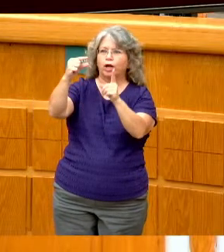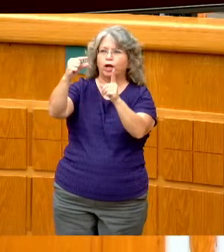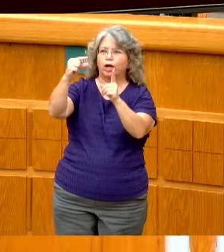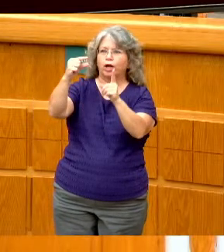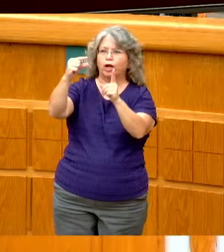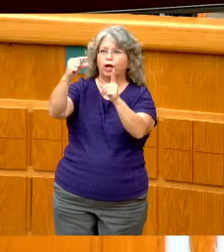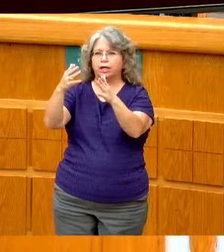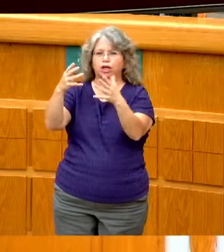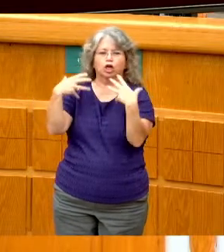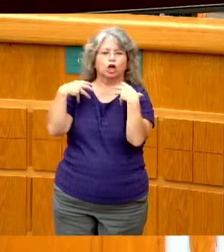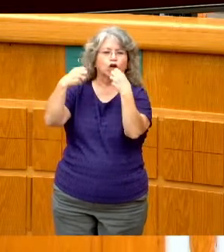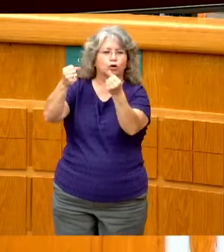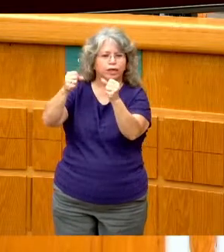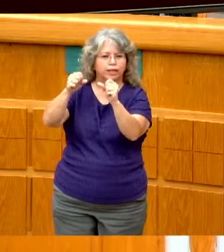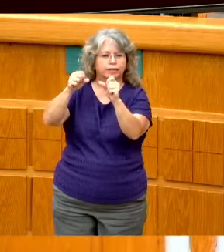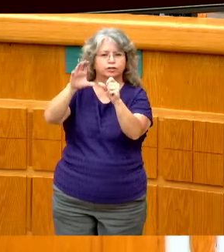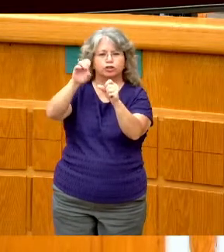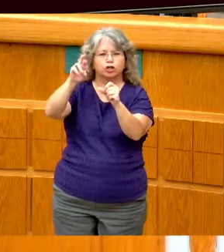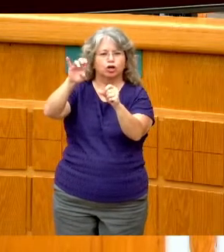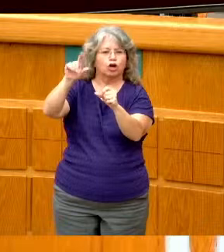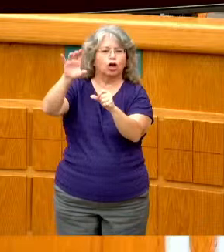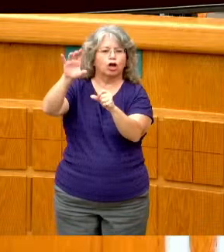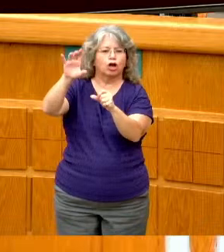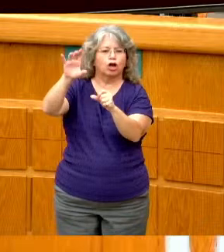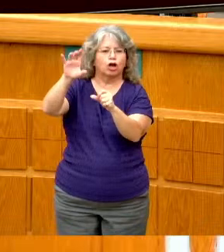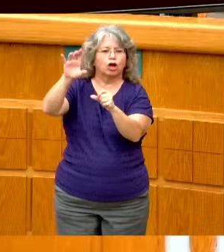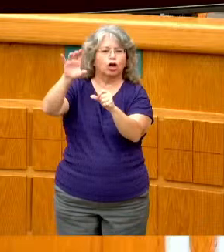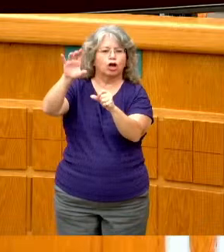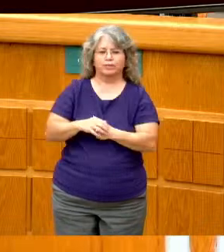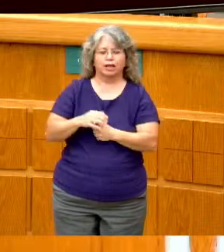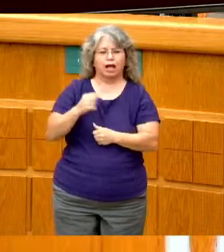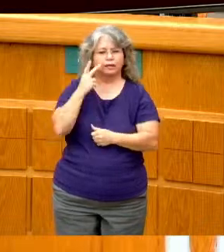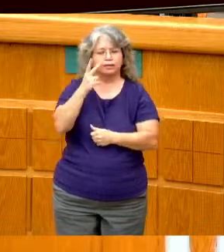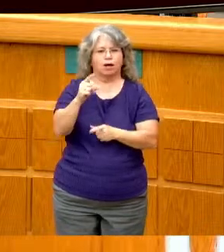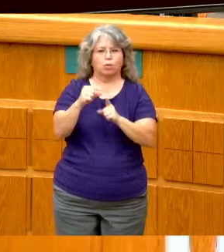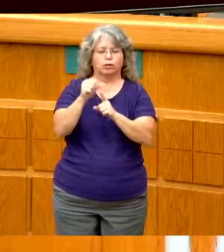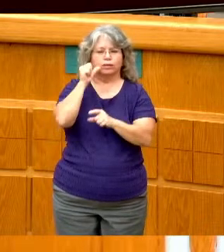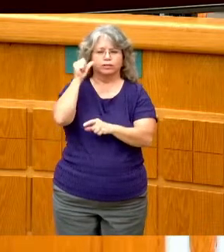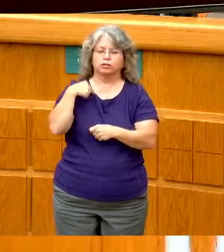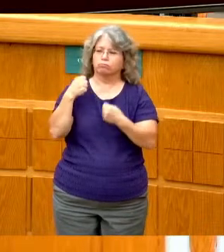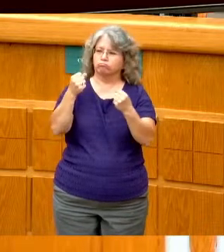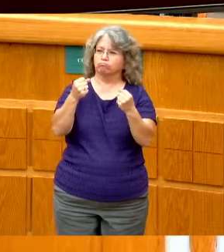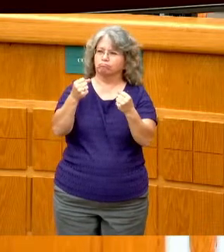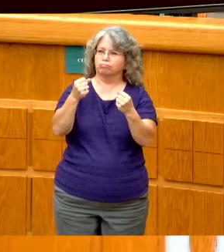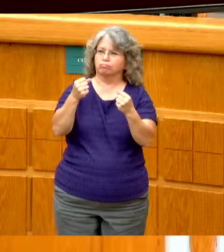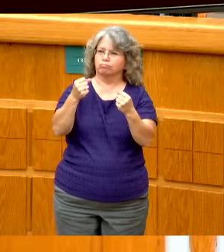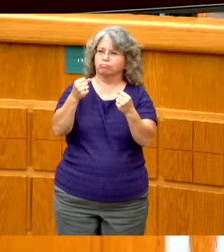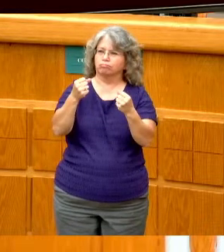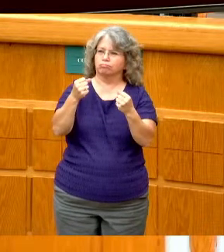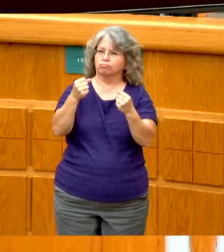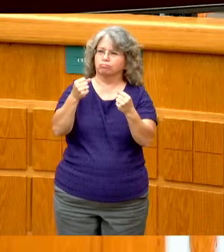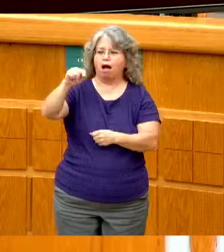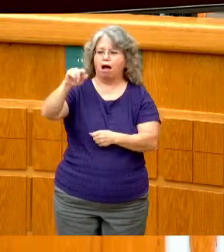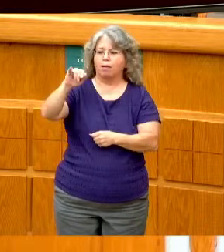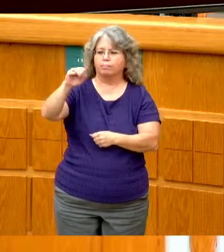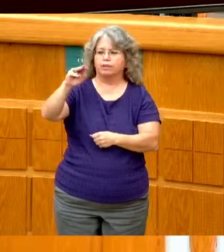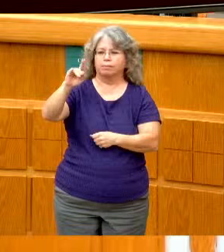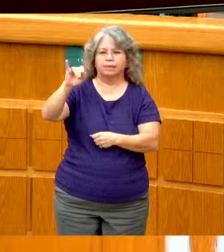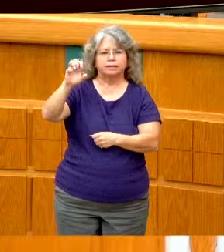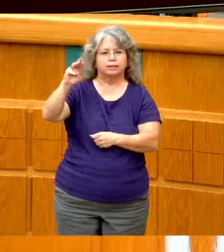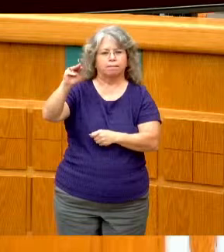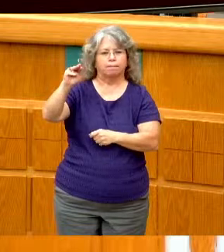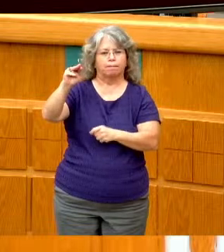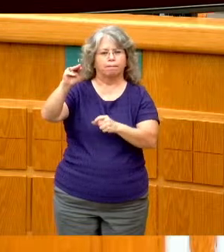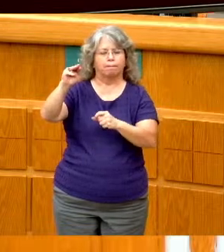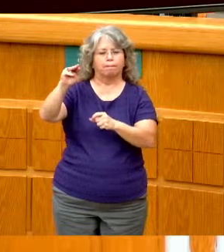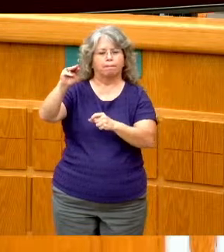courage, or, in this case, it was optimism. And it was a boy in a tunnel